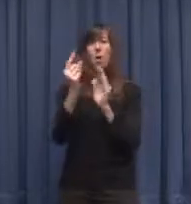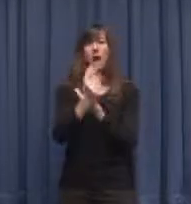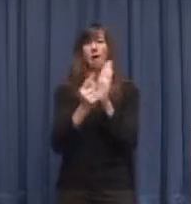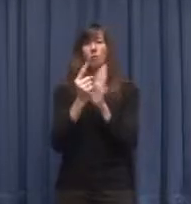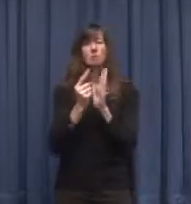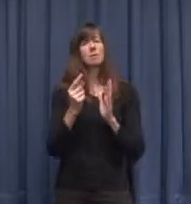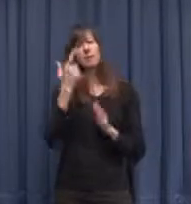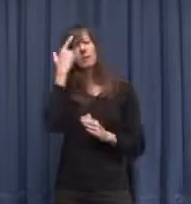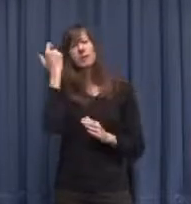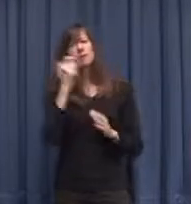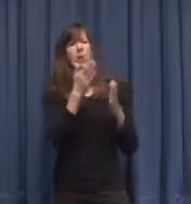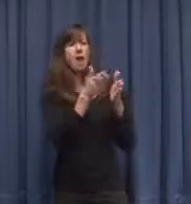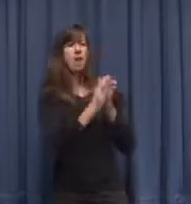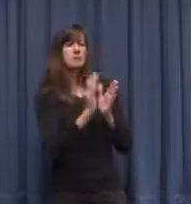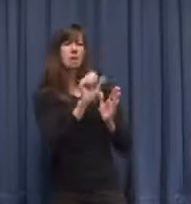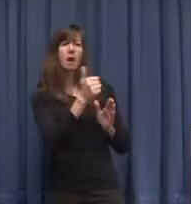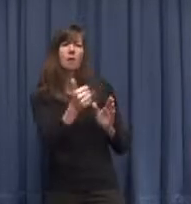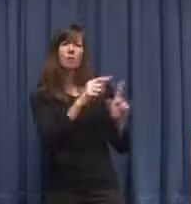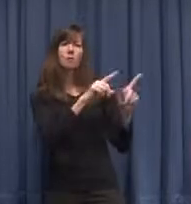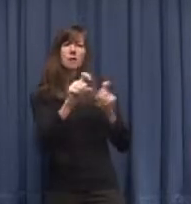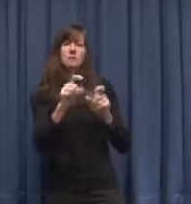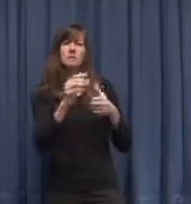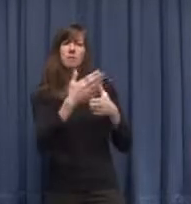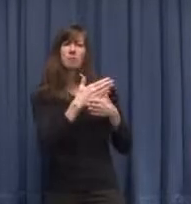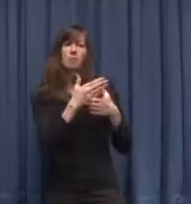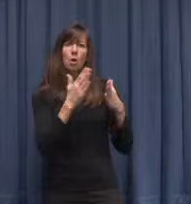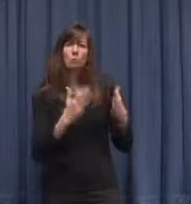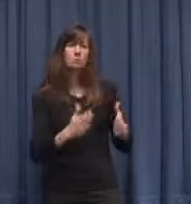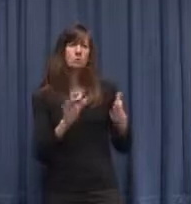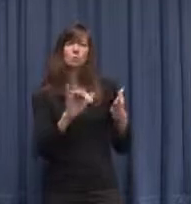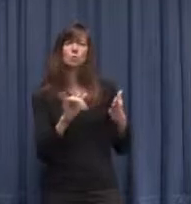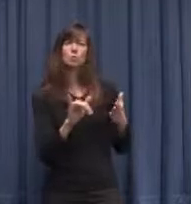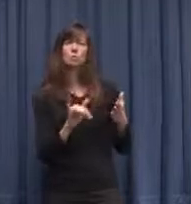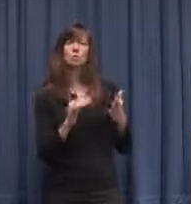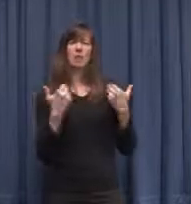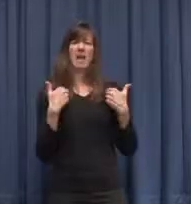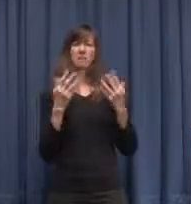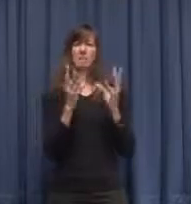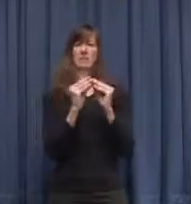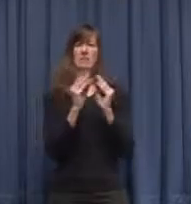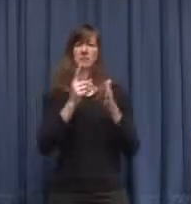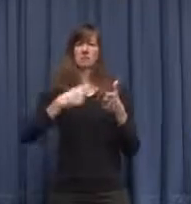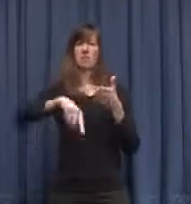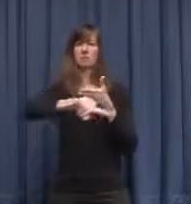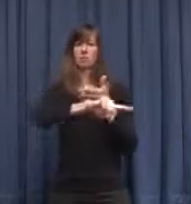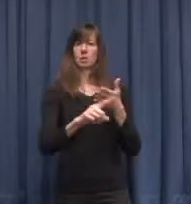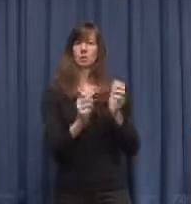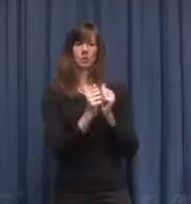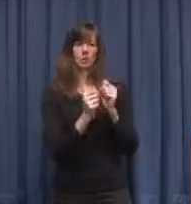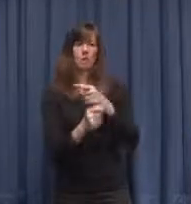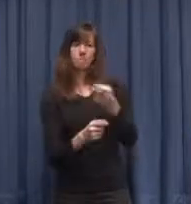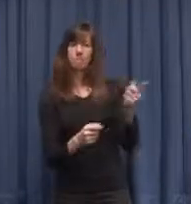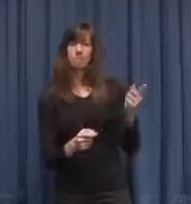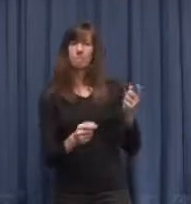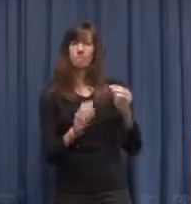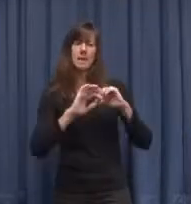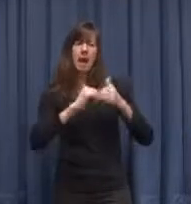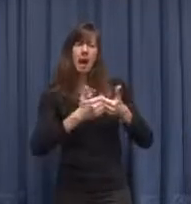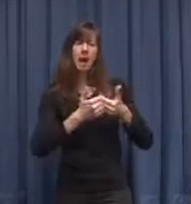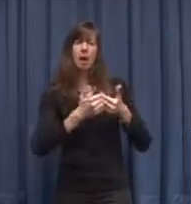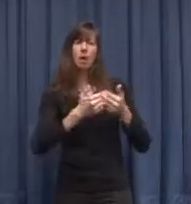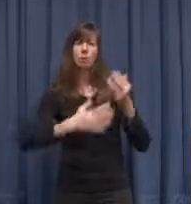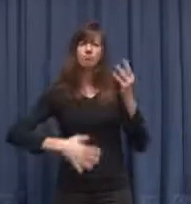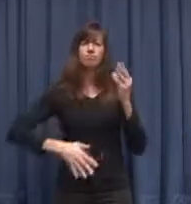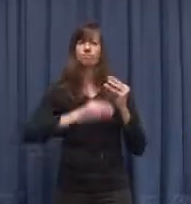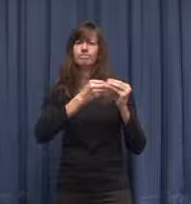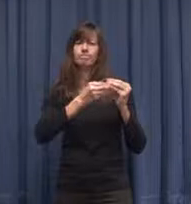testing partners. We've got another meeting with them next week to see how we can ramp up our testing. So we are hearing the concerns